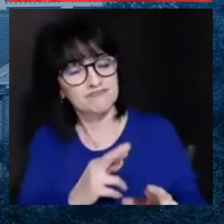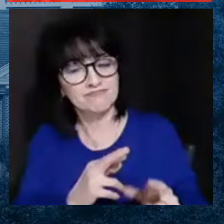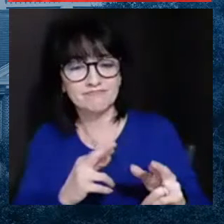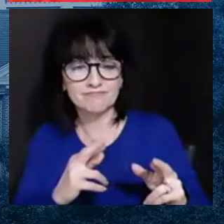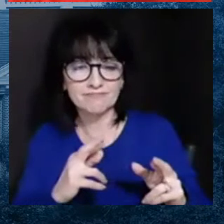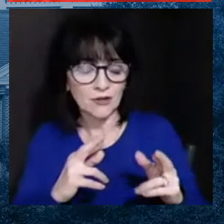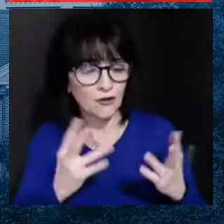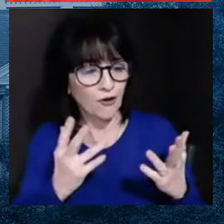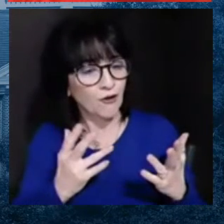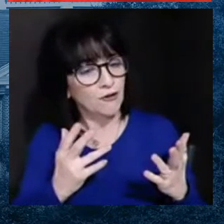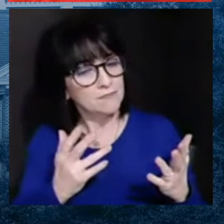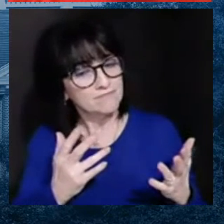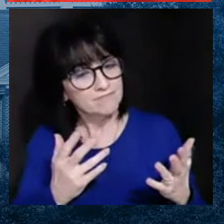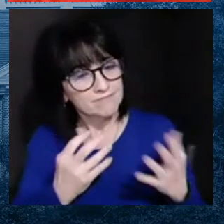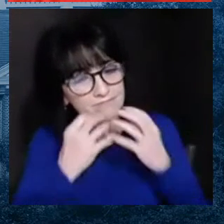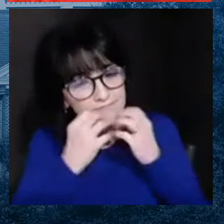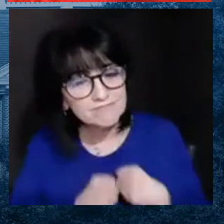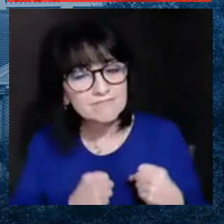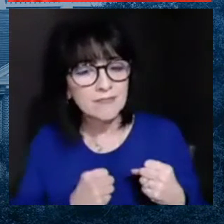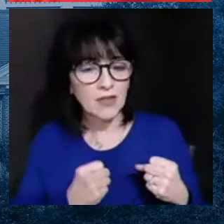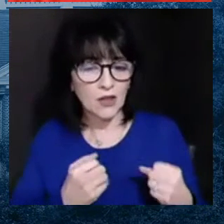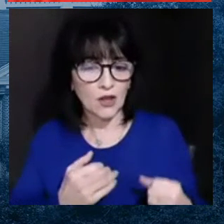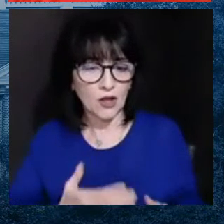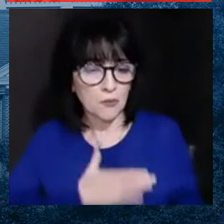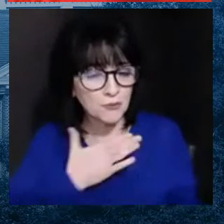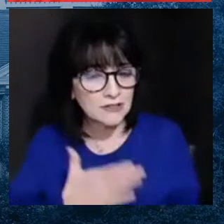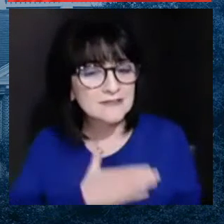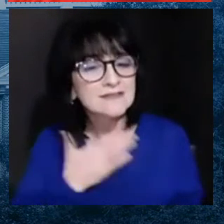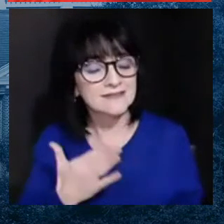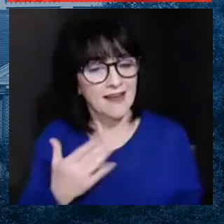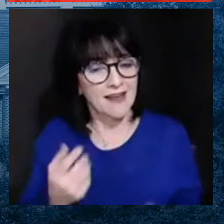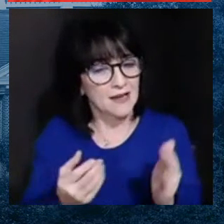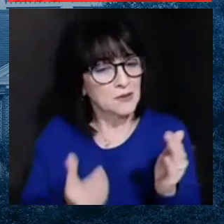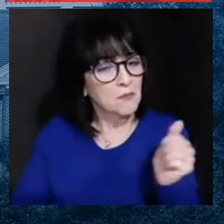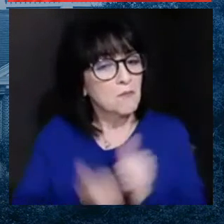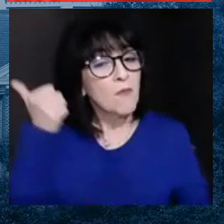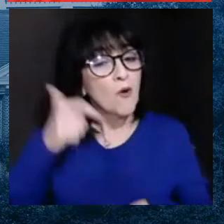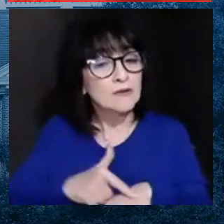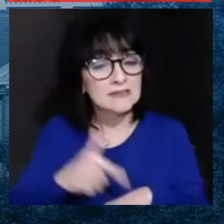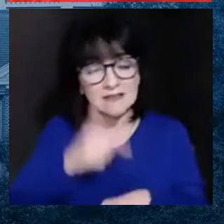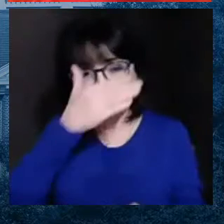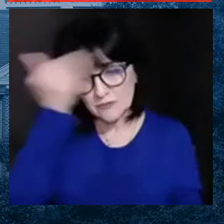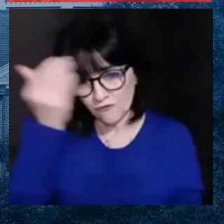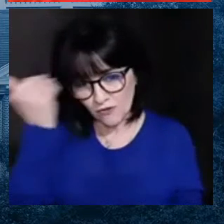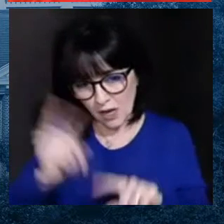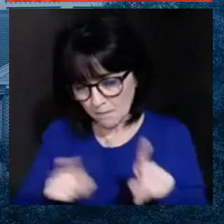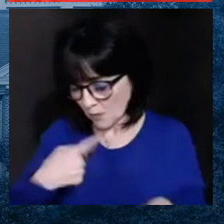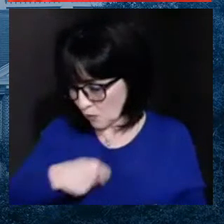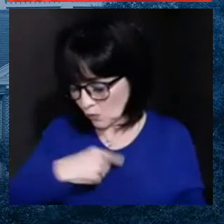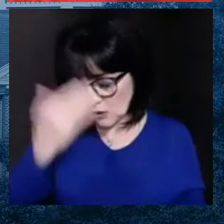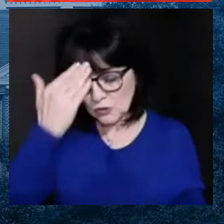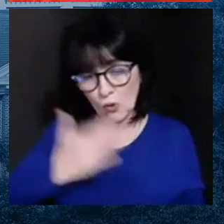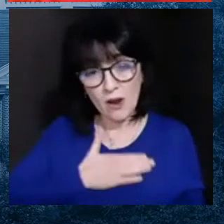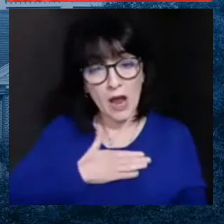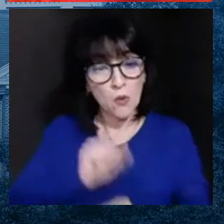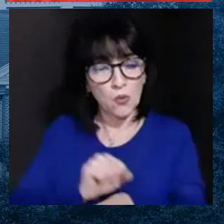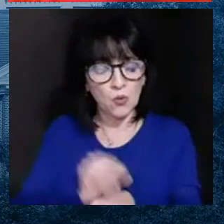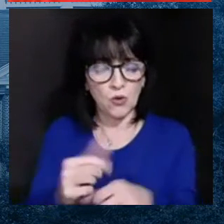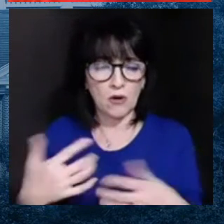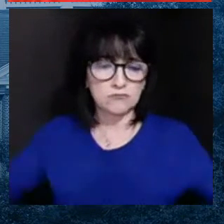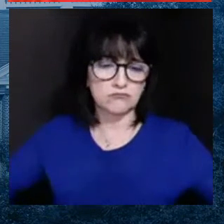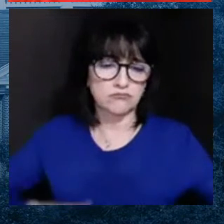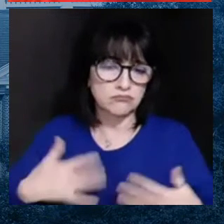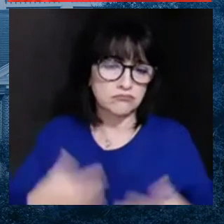to behavioral health support professionals and the things that we do on a day-to-day basis. As these mental health